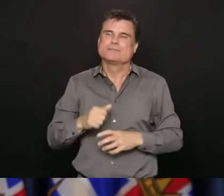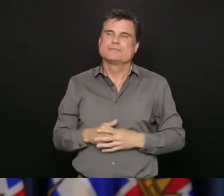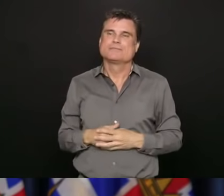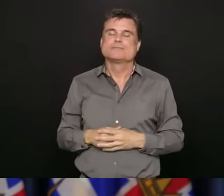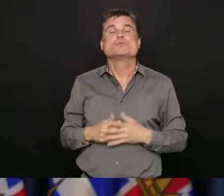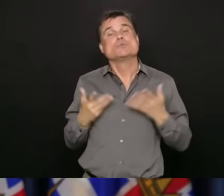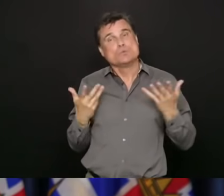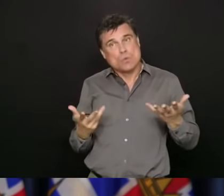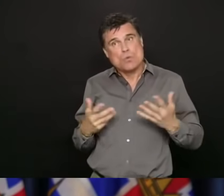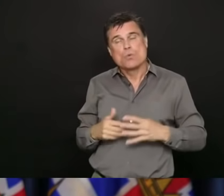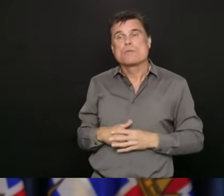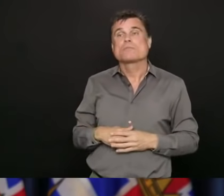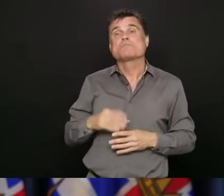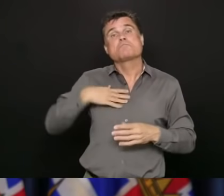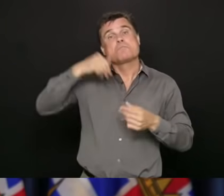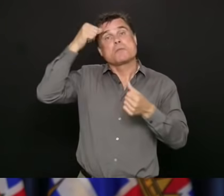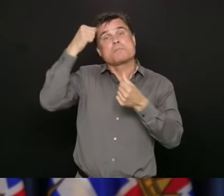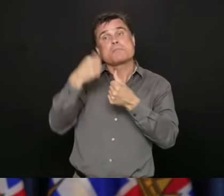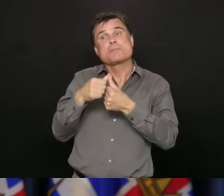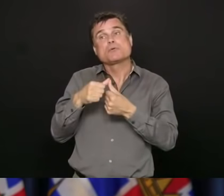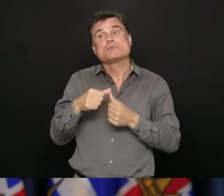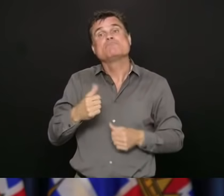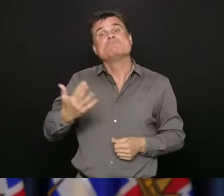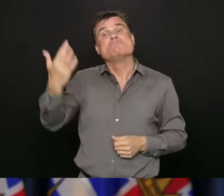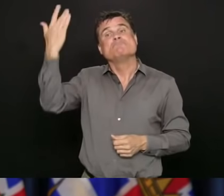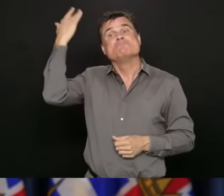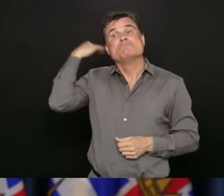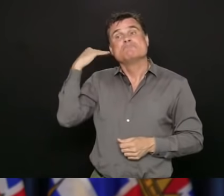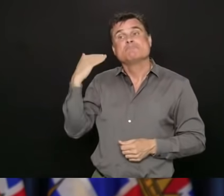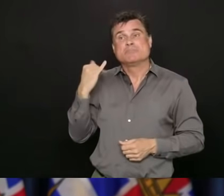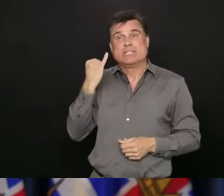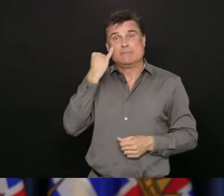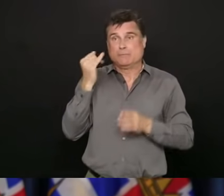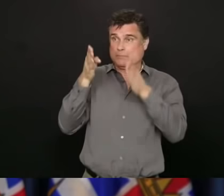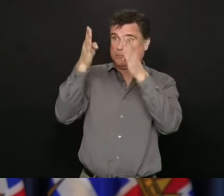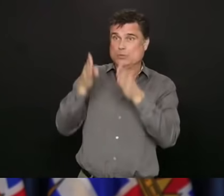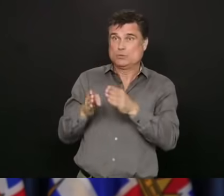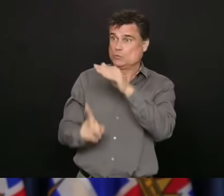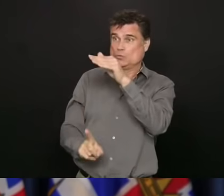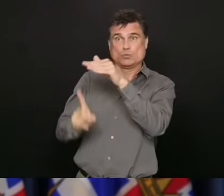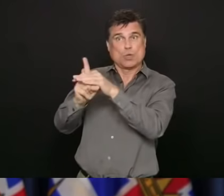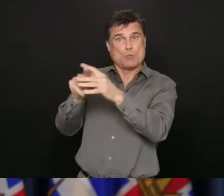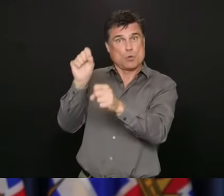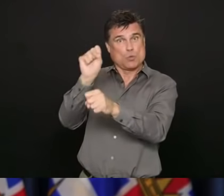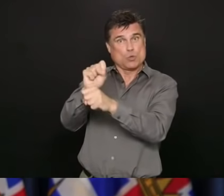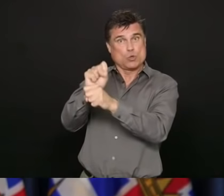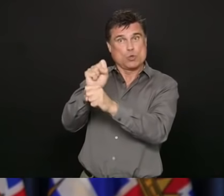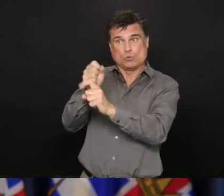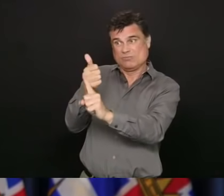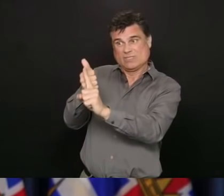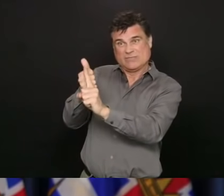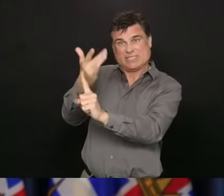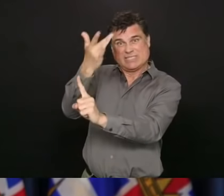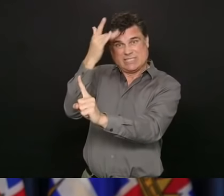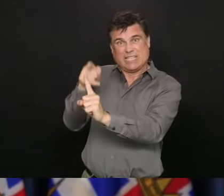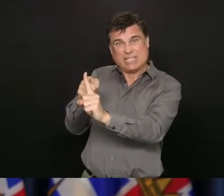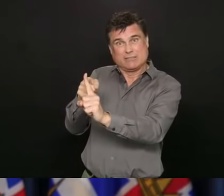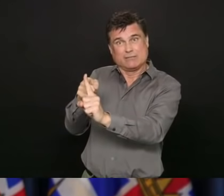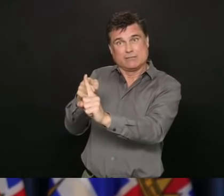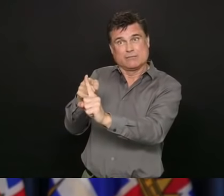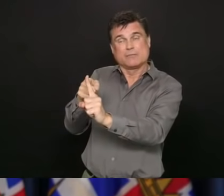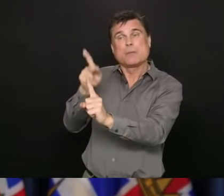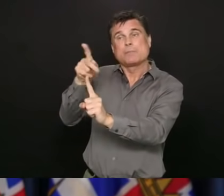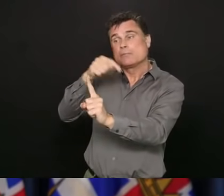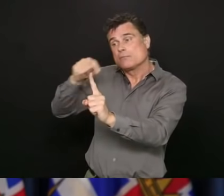deadly serious in this case, deadly serious. And what we discovered with the poultry facilities, for example, is that the majority of